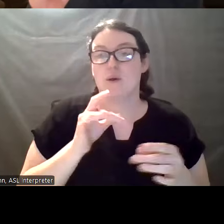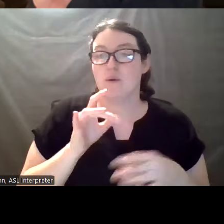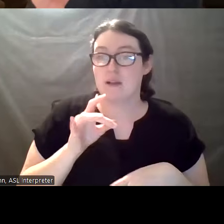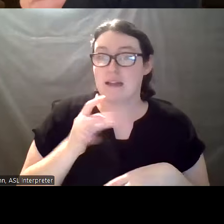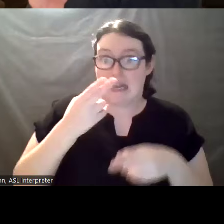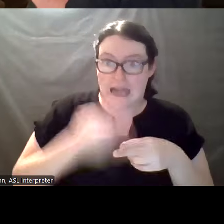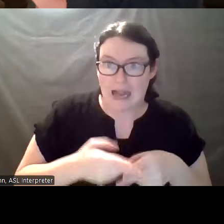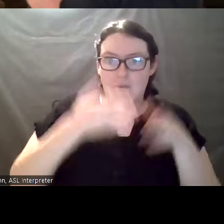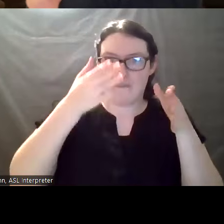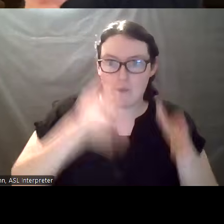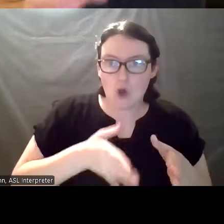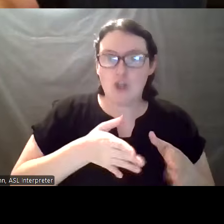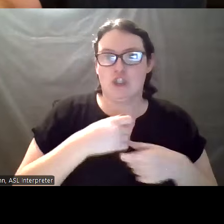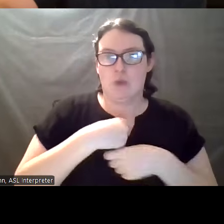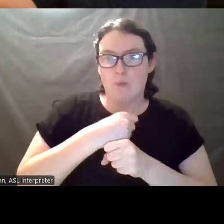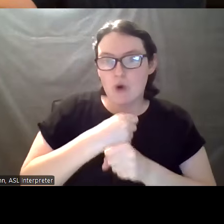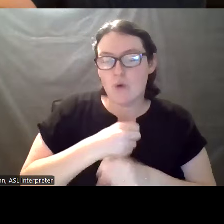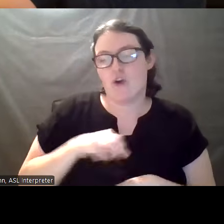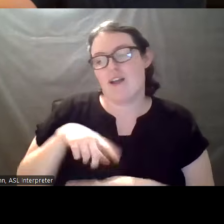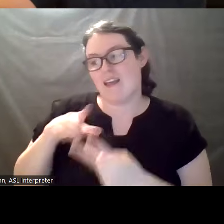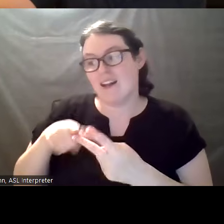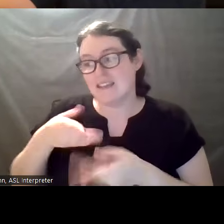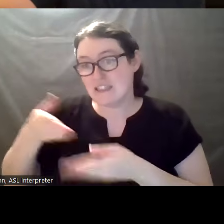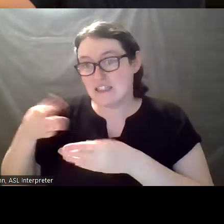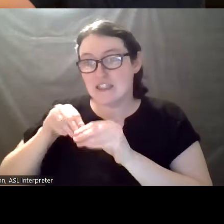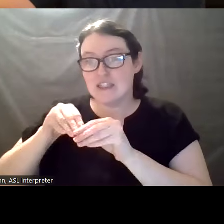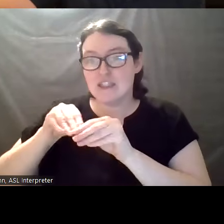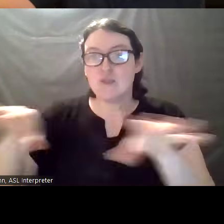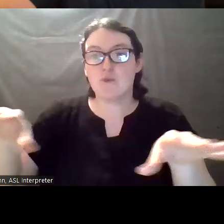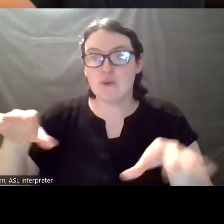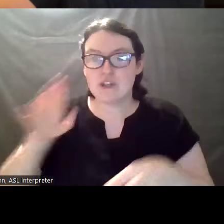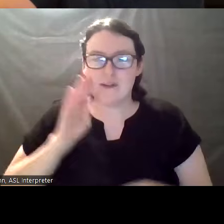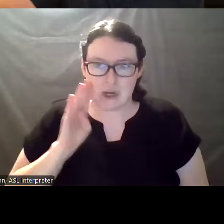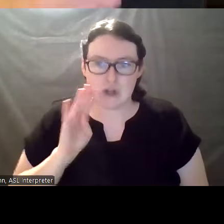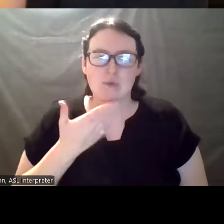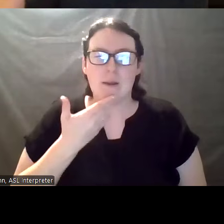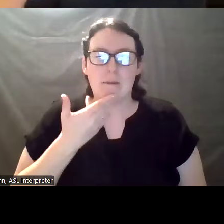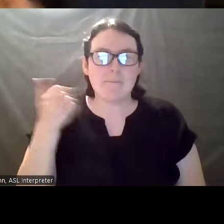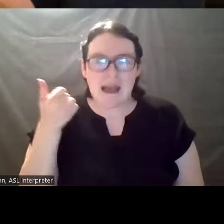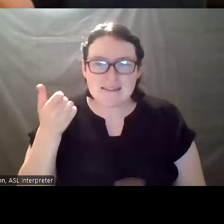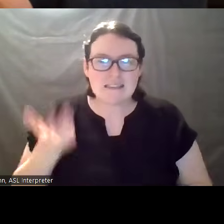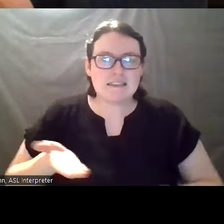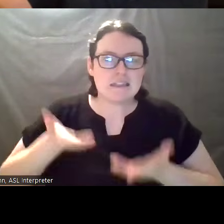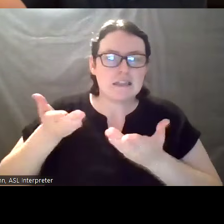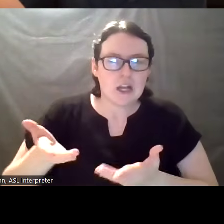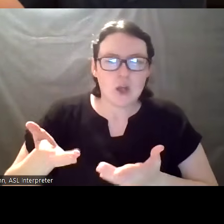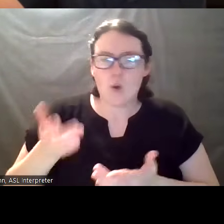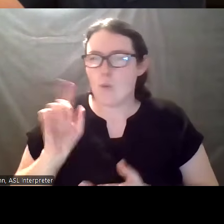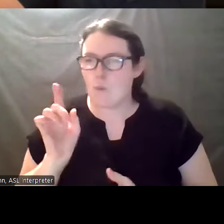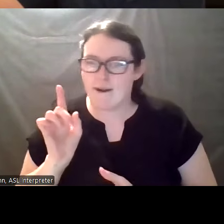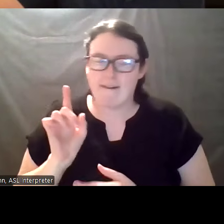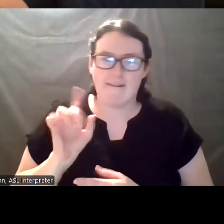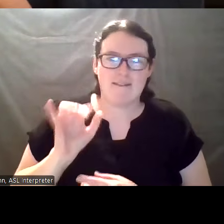brewer and the distribution of some beer. So this is our best case for an archaeologically excavated brewery